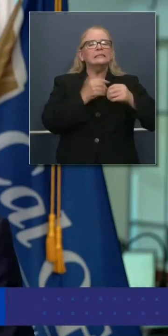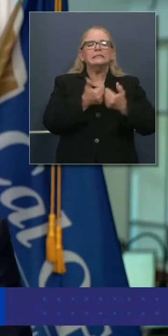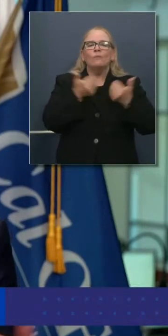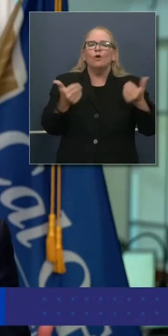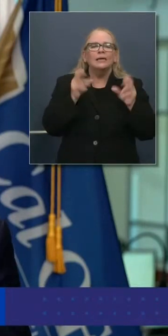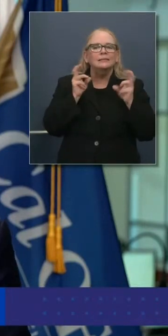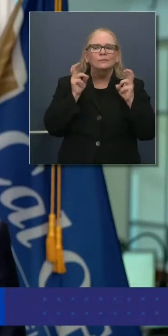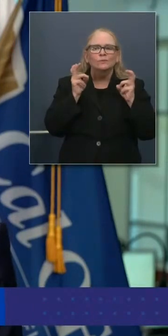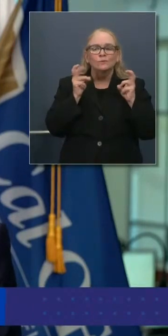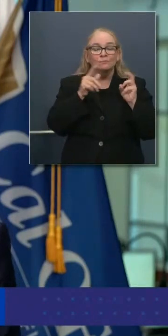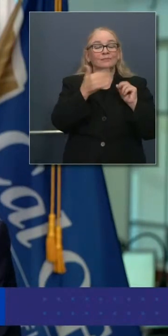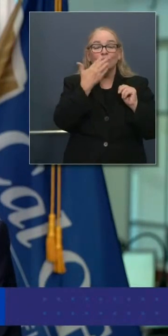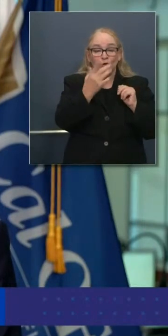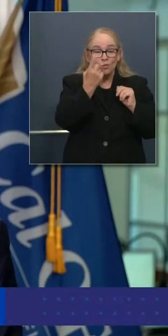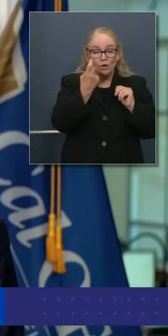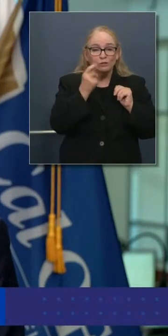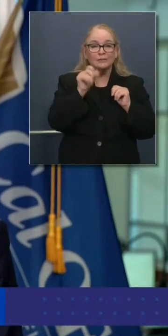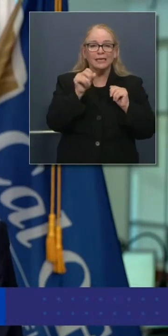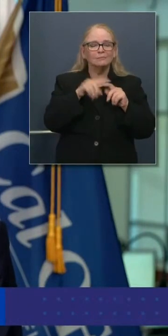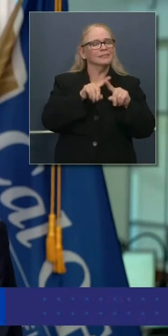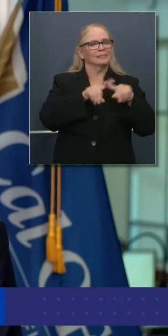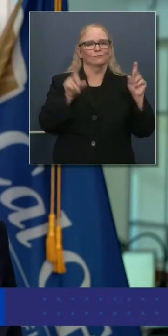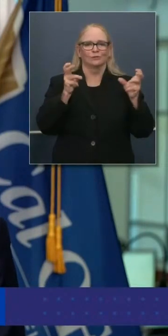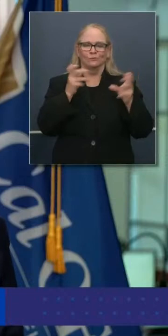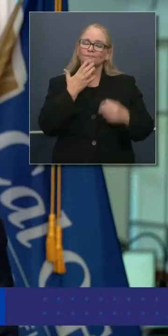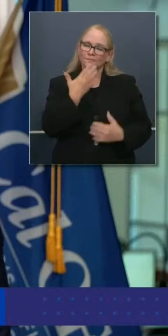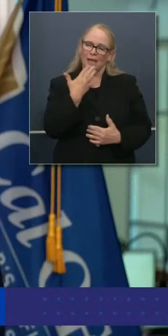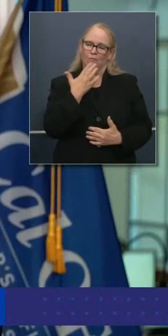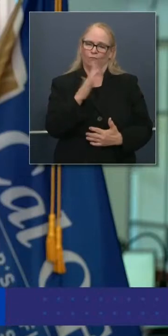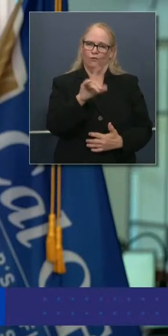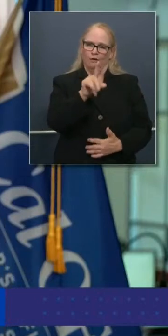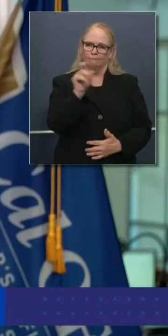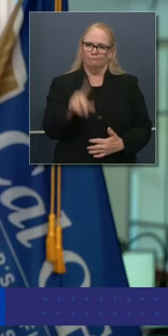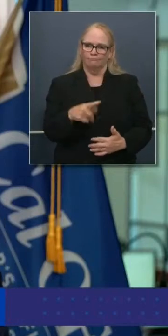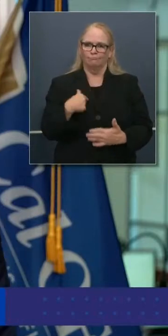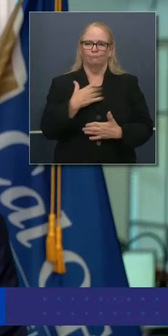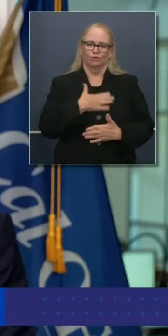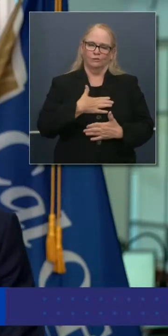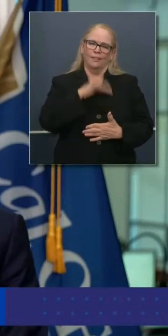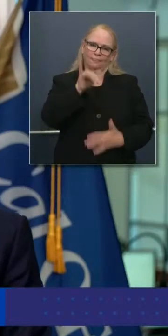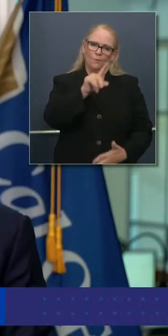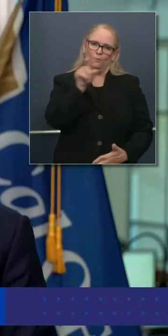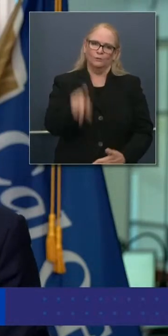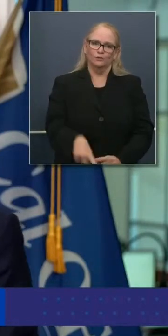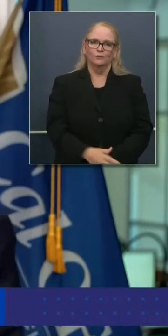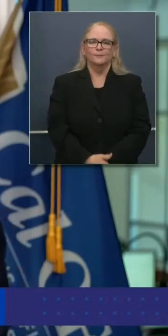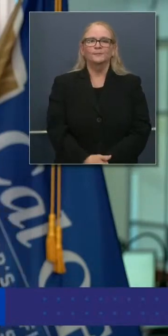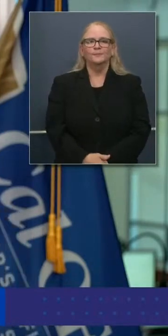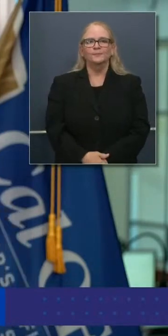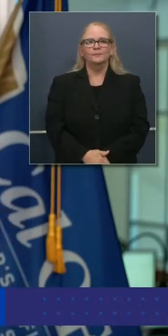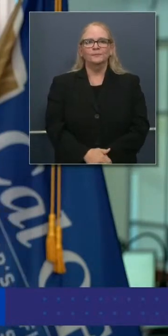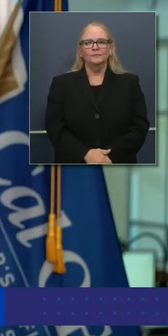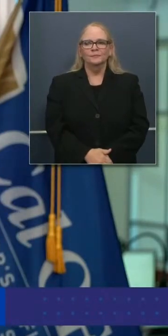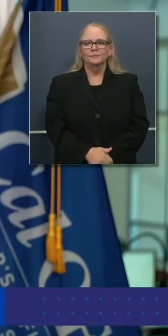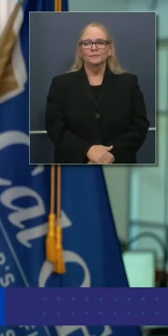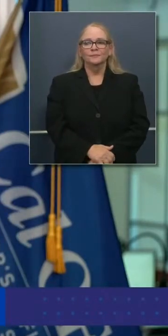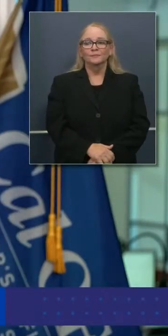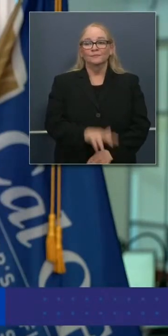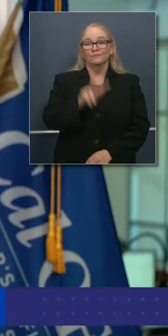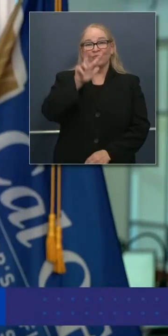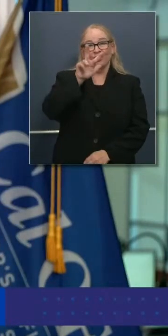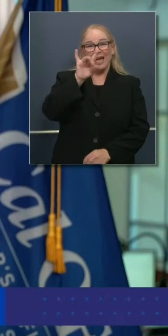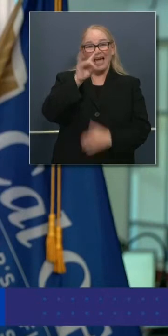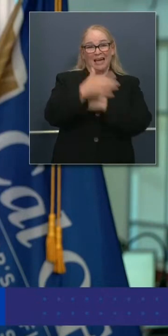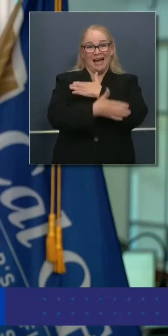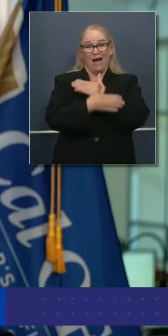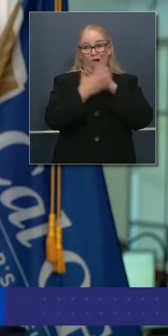one. Accordingly, thank you for your question, which I do appreciate as it relates to looking back at these 38 counties that we last